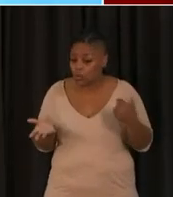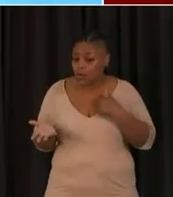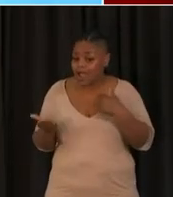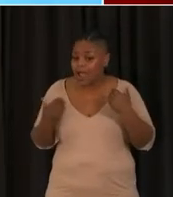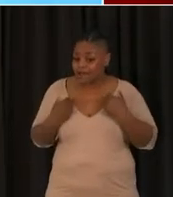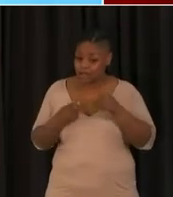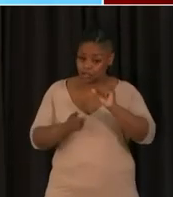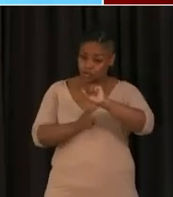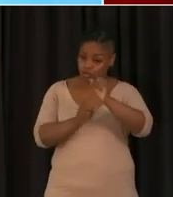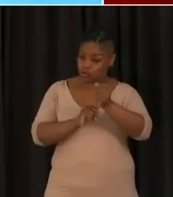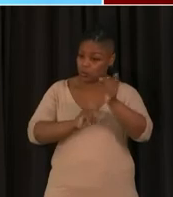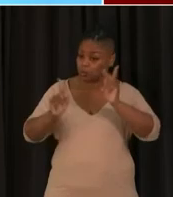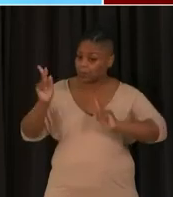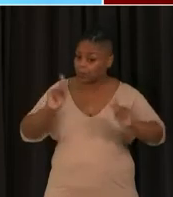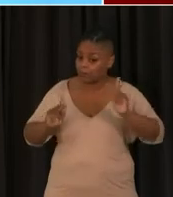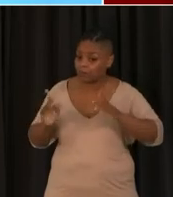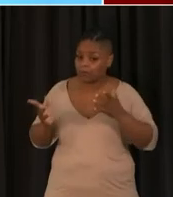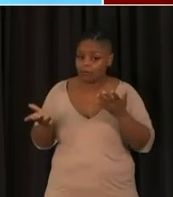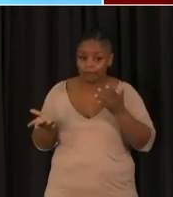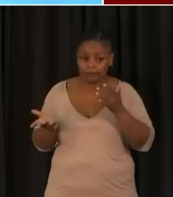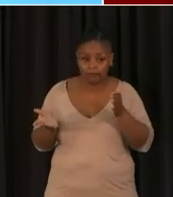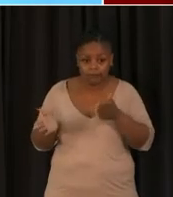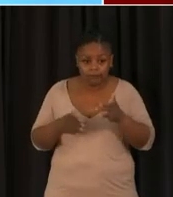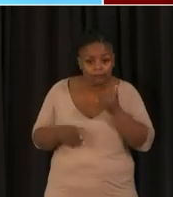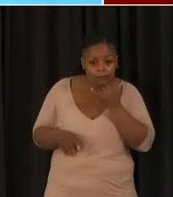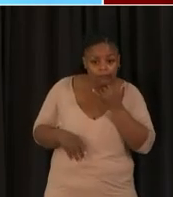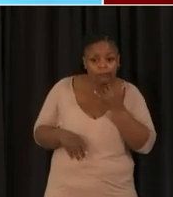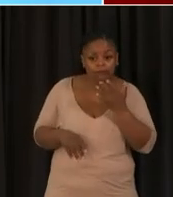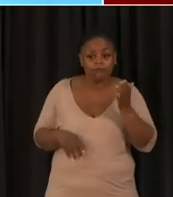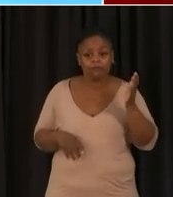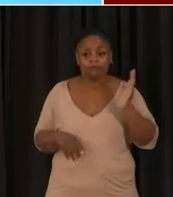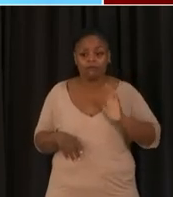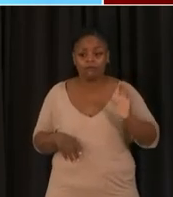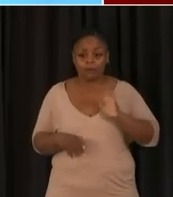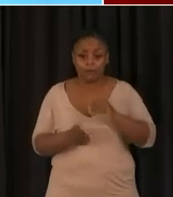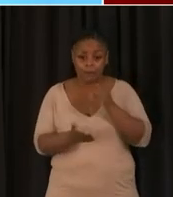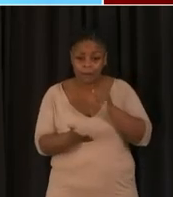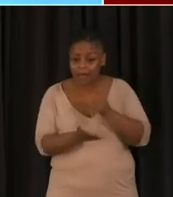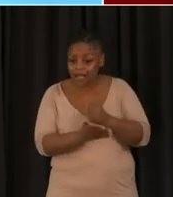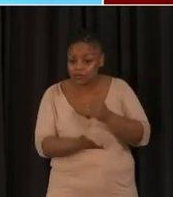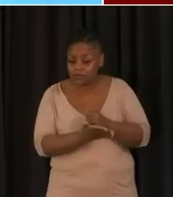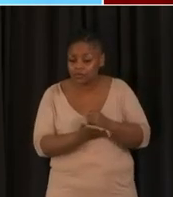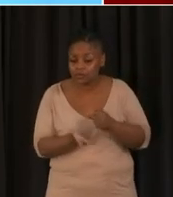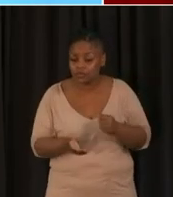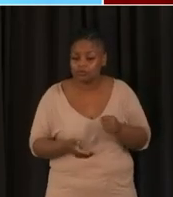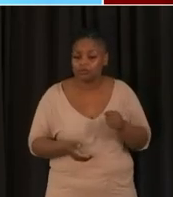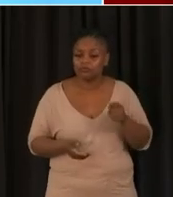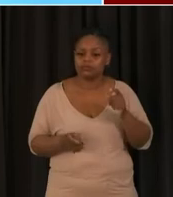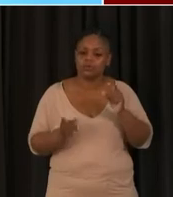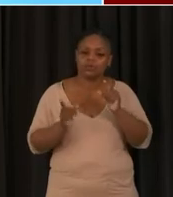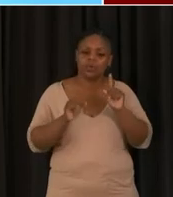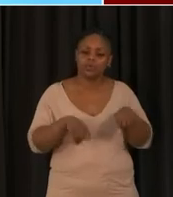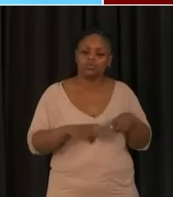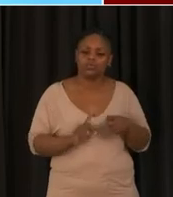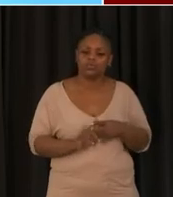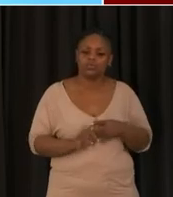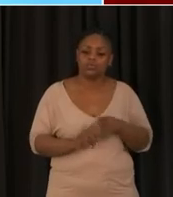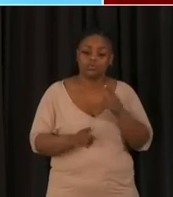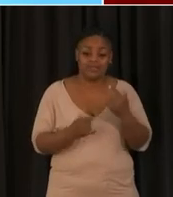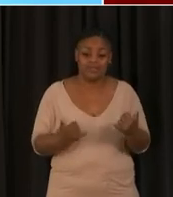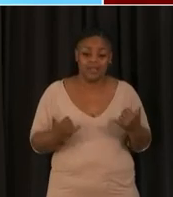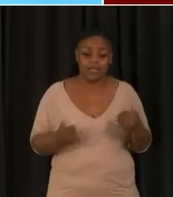borrowers beyond what the federal measures impose, and they've taken steps to limit evictions. So going forward, the city